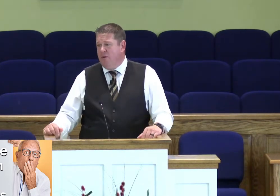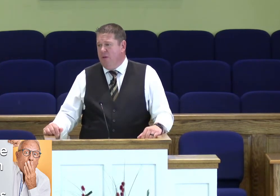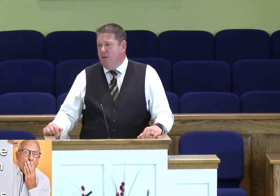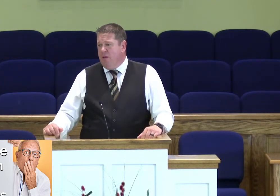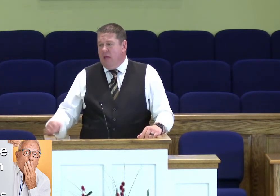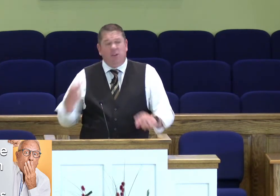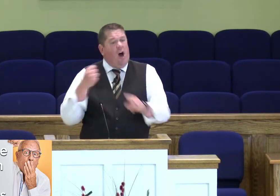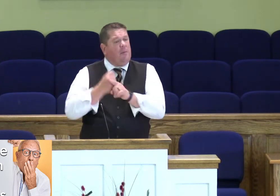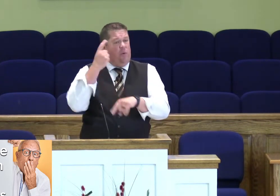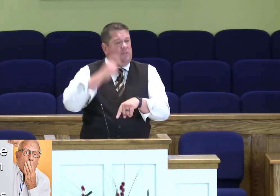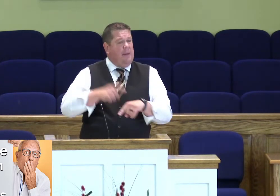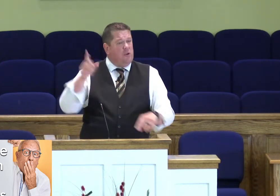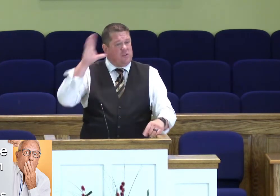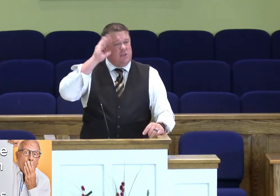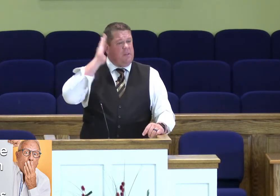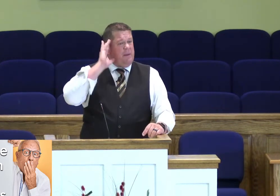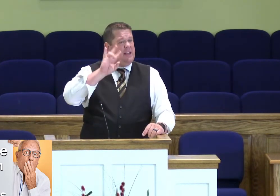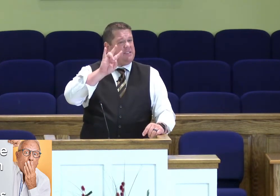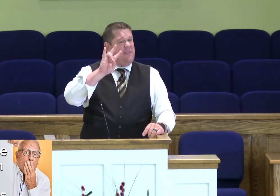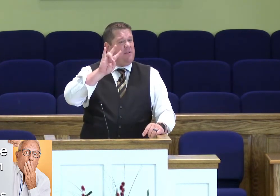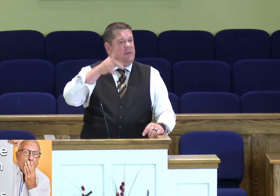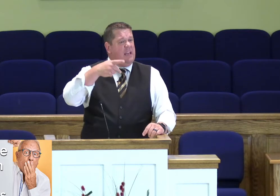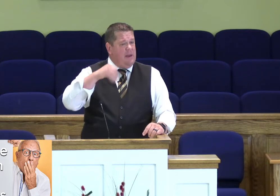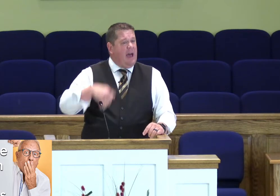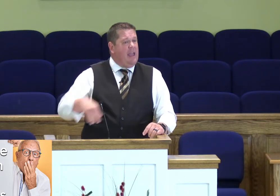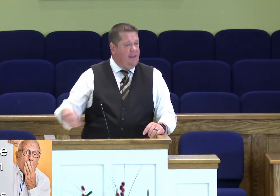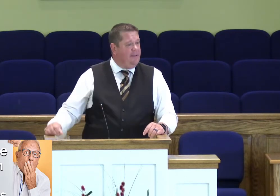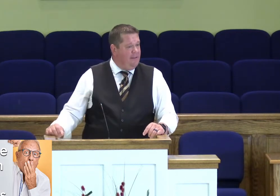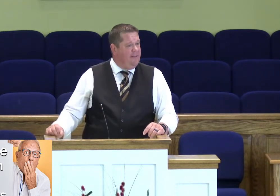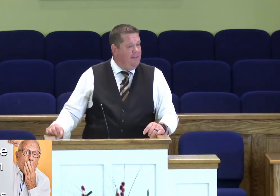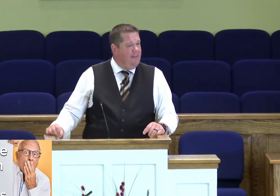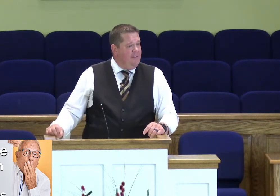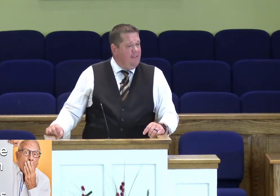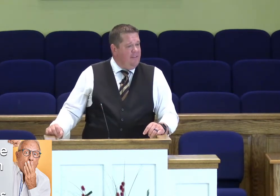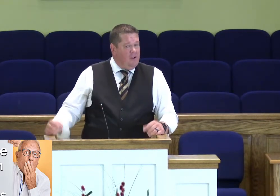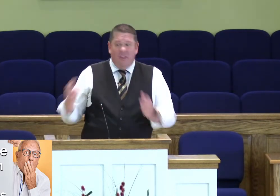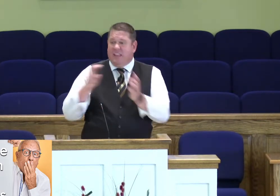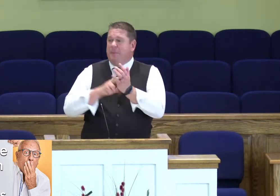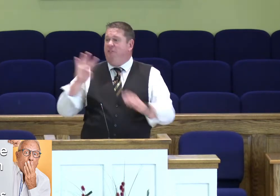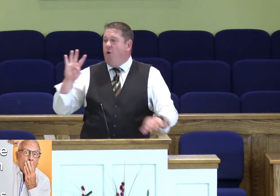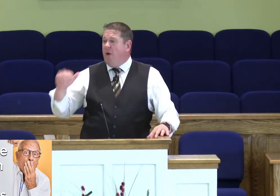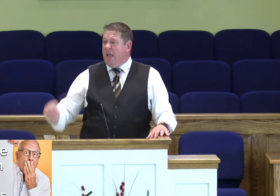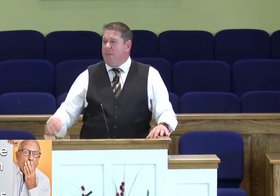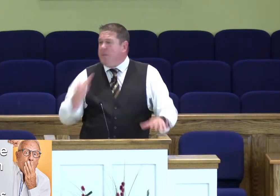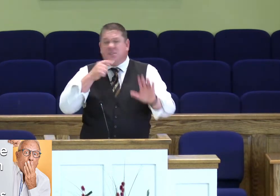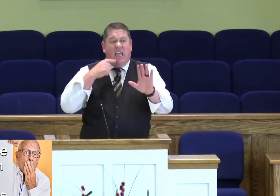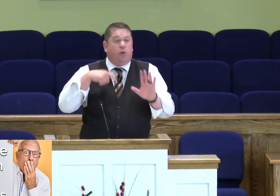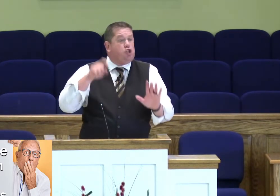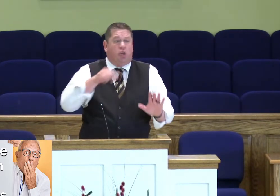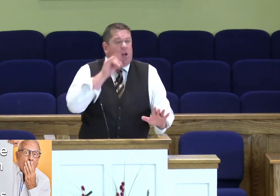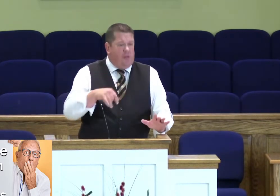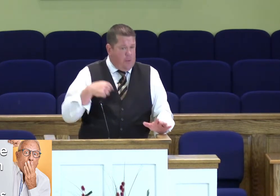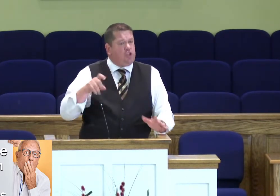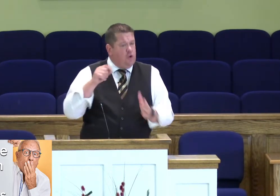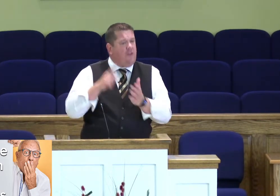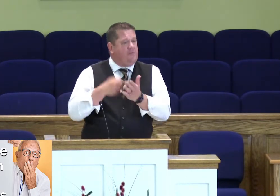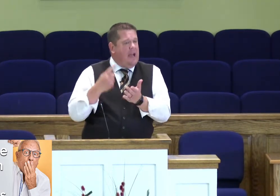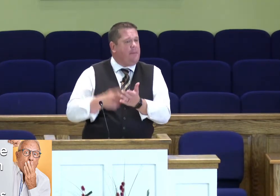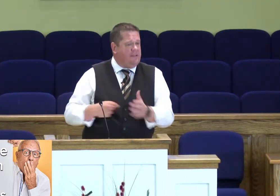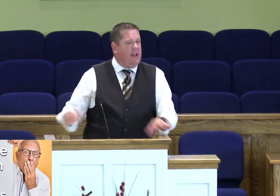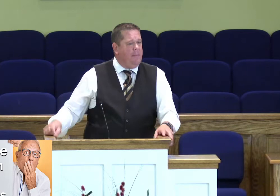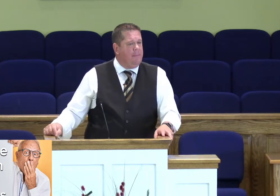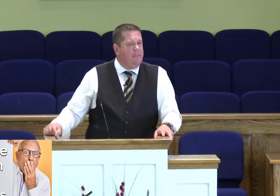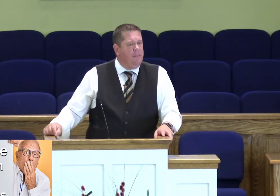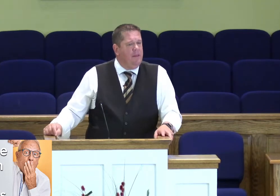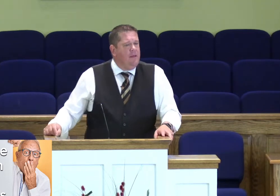now. It dawned on me one time, those guys went to bed at 7 p.m. at night. You know, they'd get up at 4 a.m. I'm not saying we should not do that. We should do it from